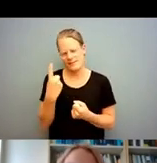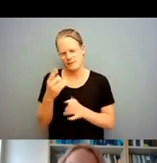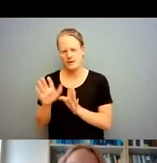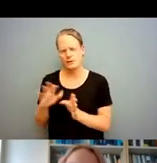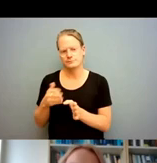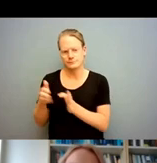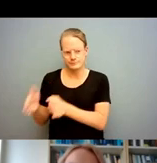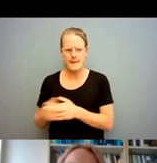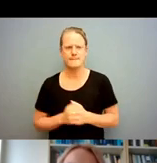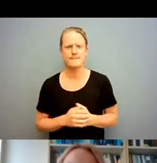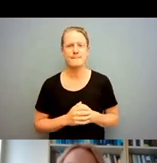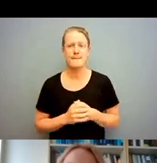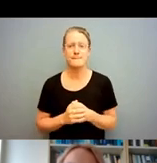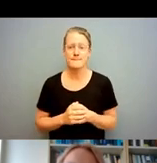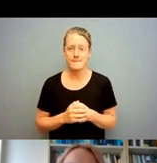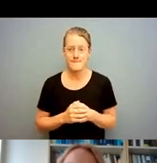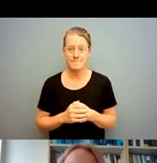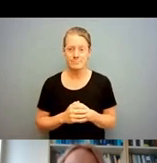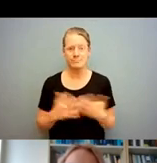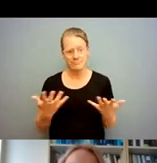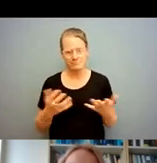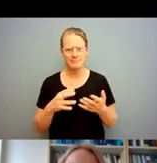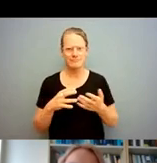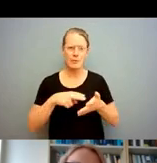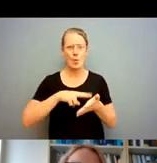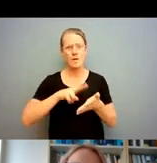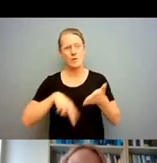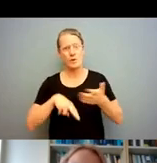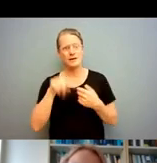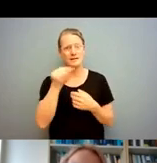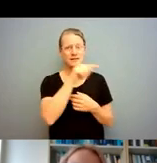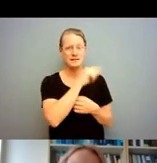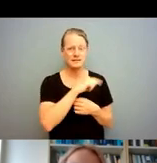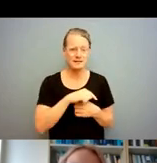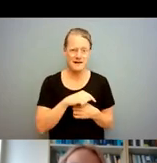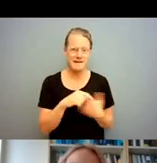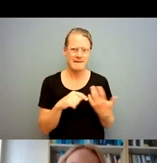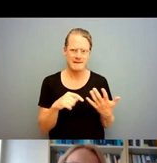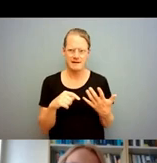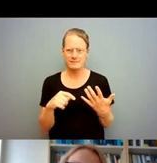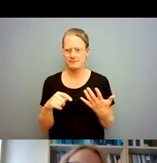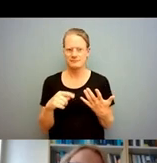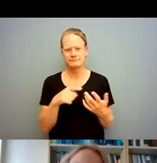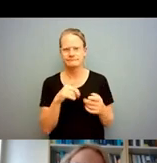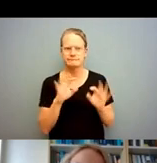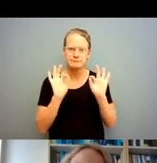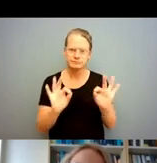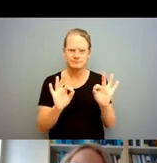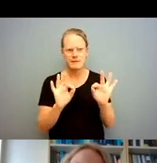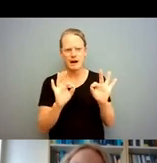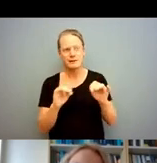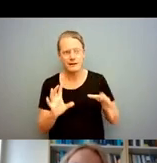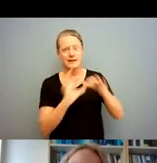Normally, declarations don't have the same procedures of implementation internationally, but the UN